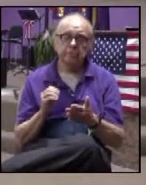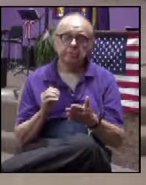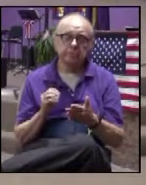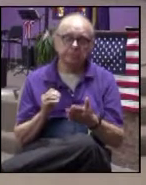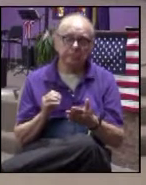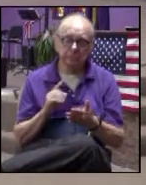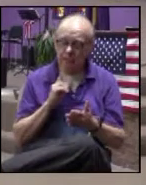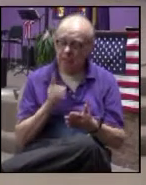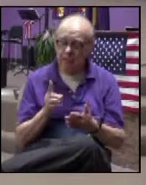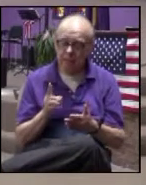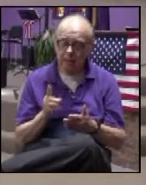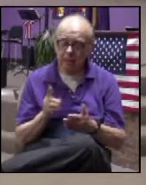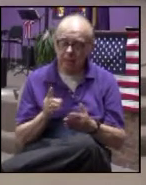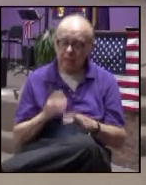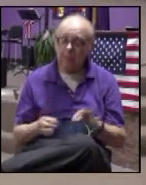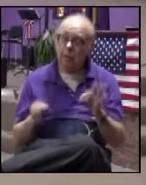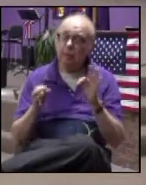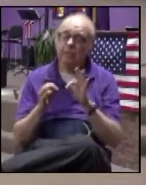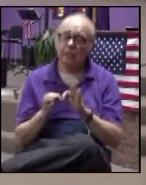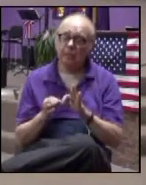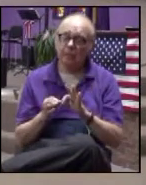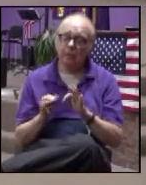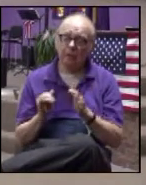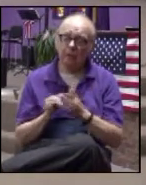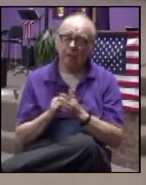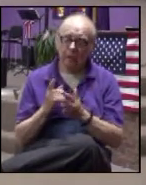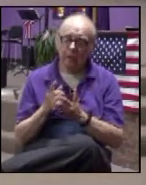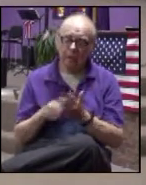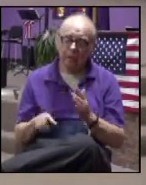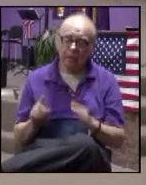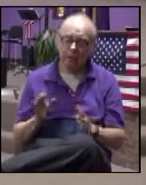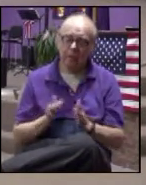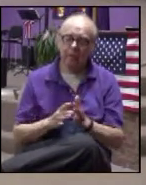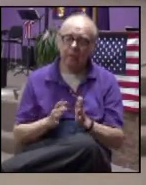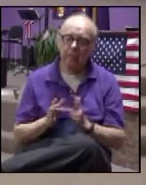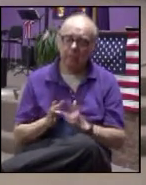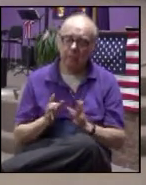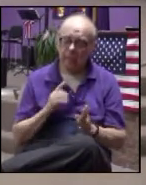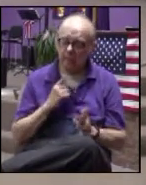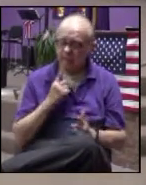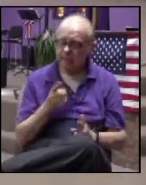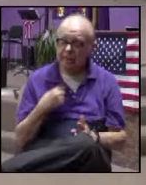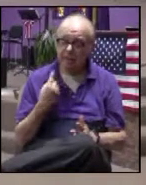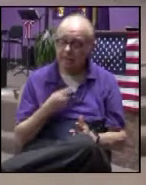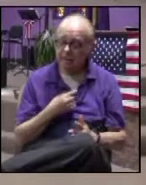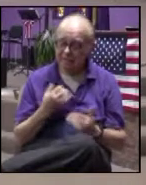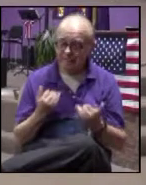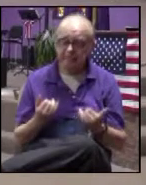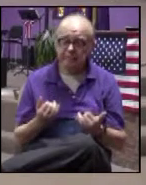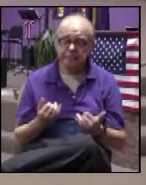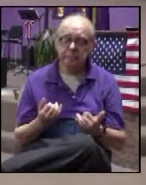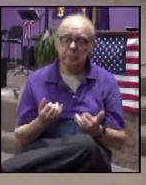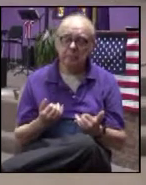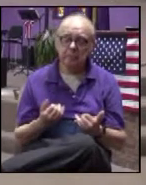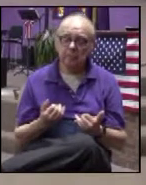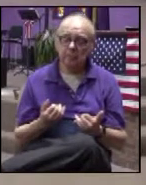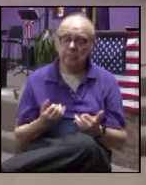And it's very significant in what it is that Jesus is telling us.